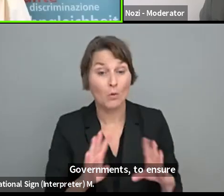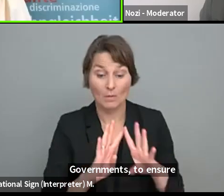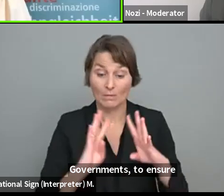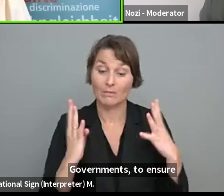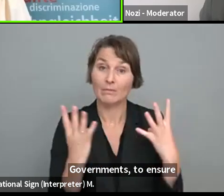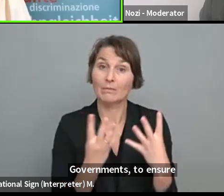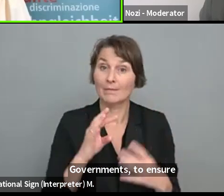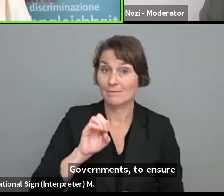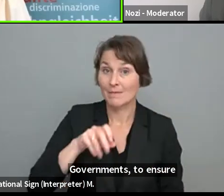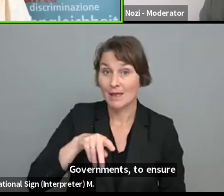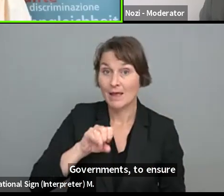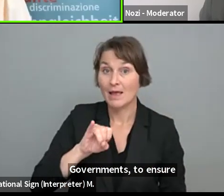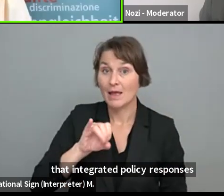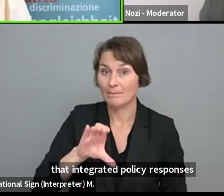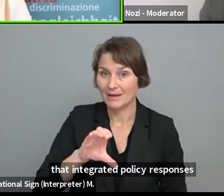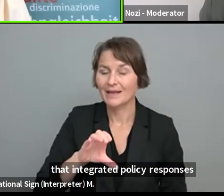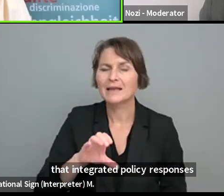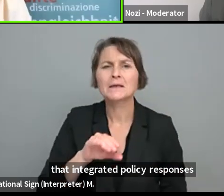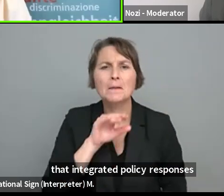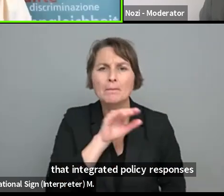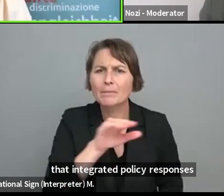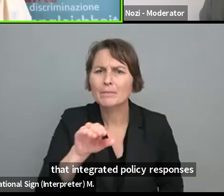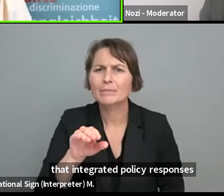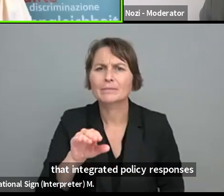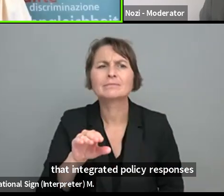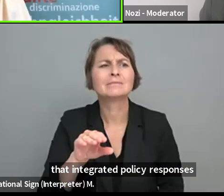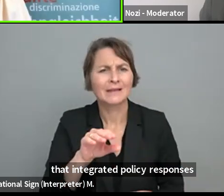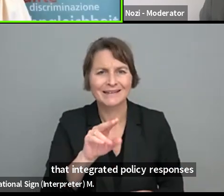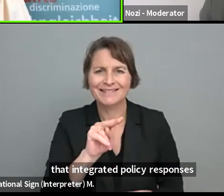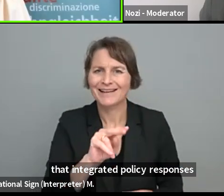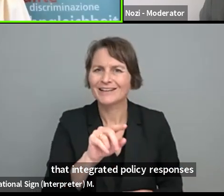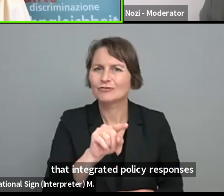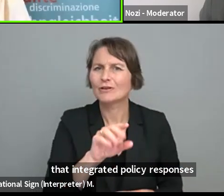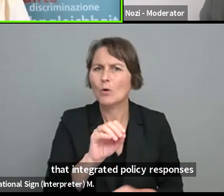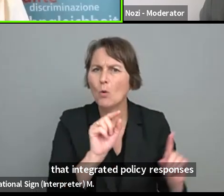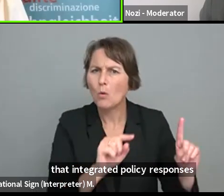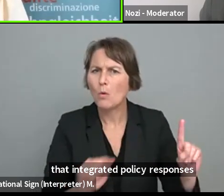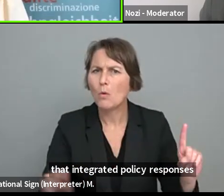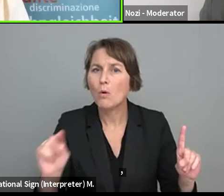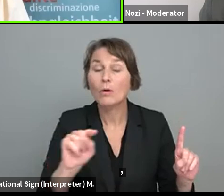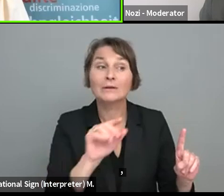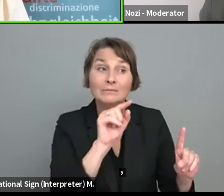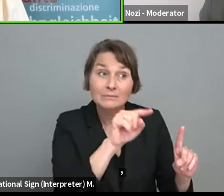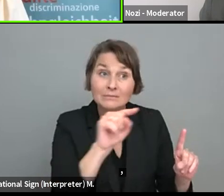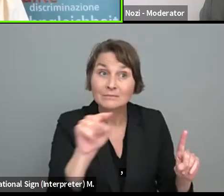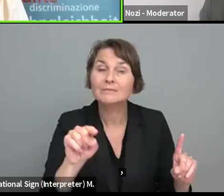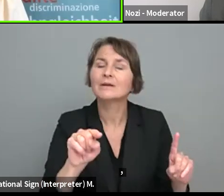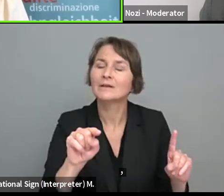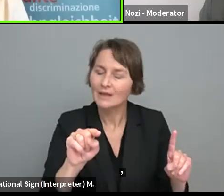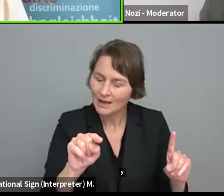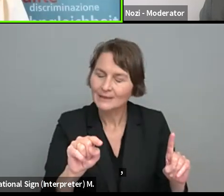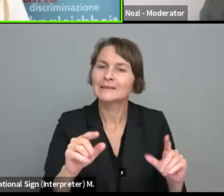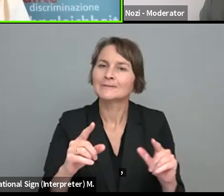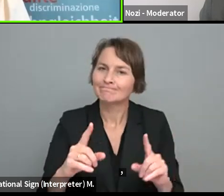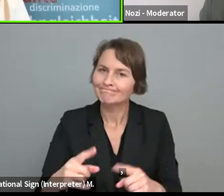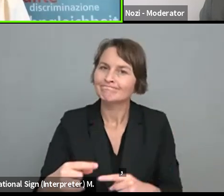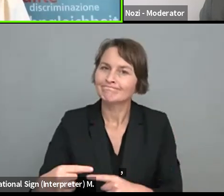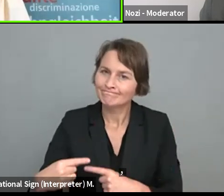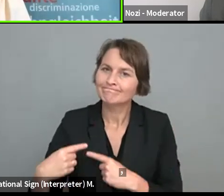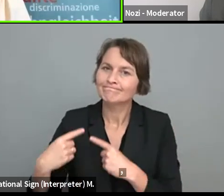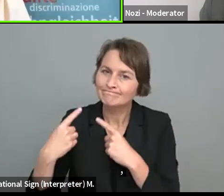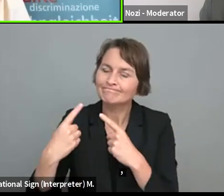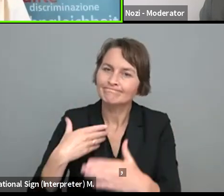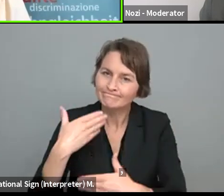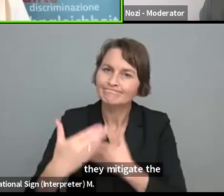society organizations to continue their important role in raising awareness and